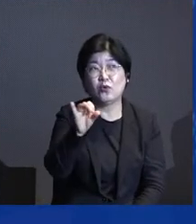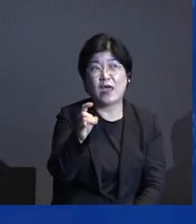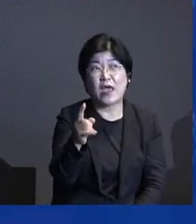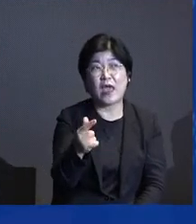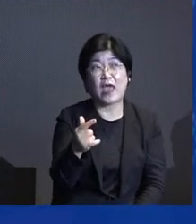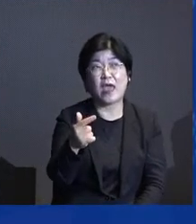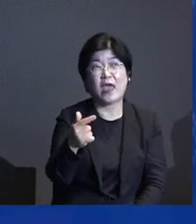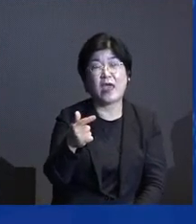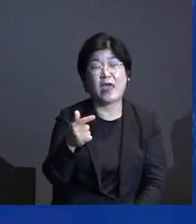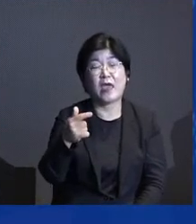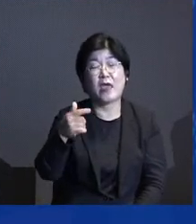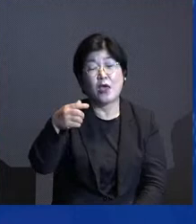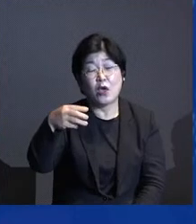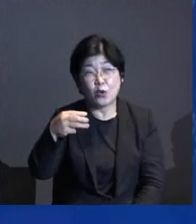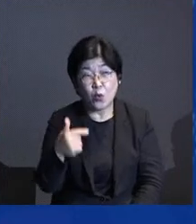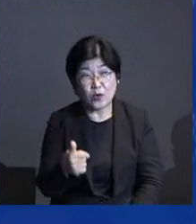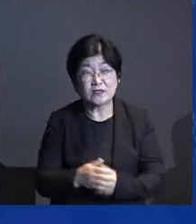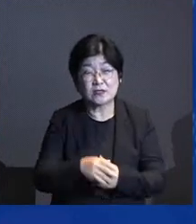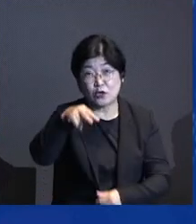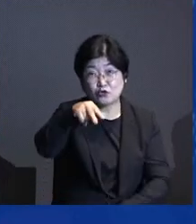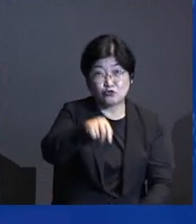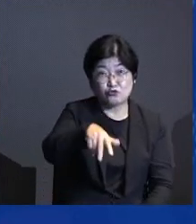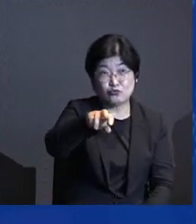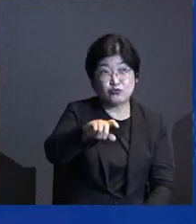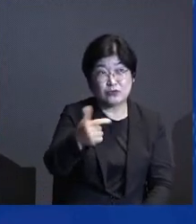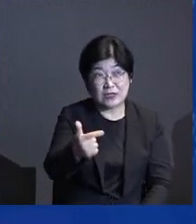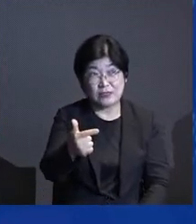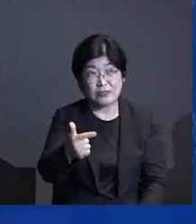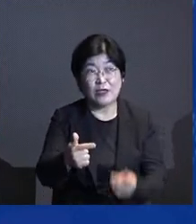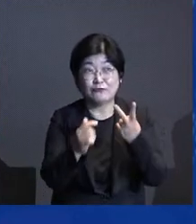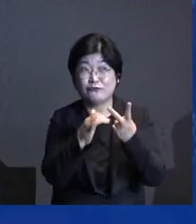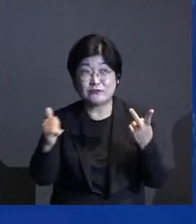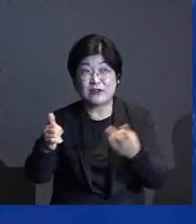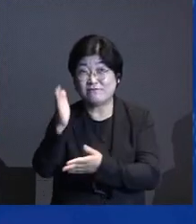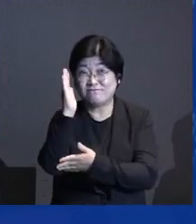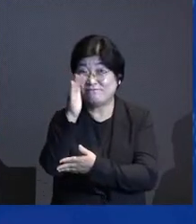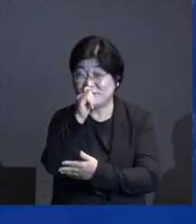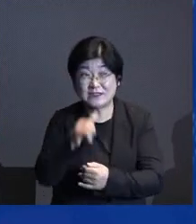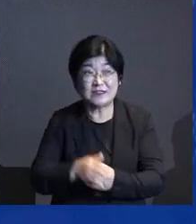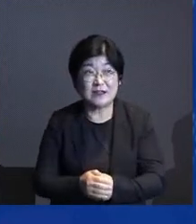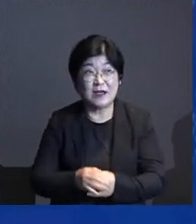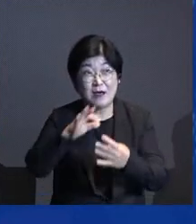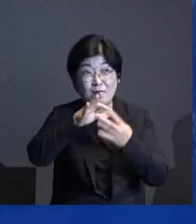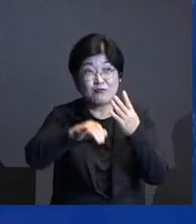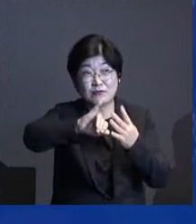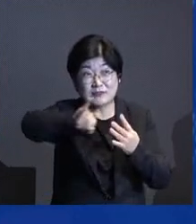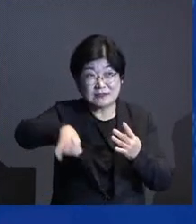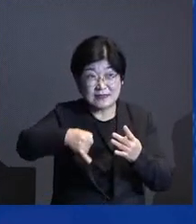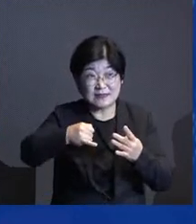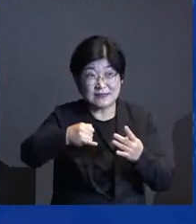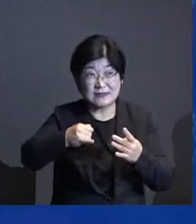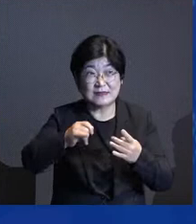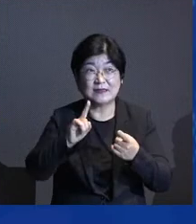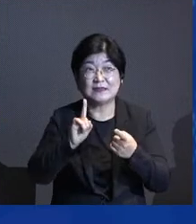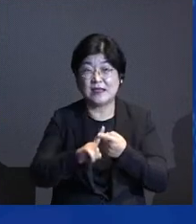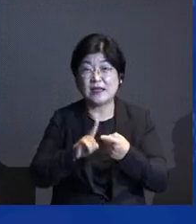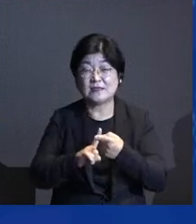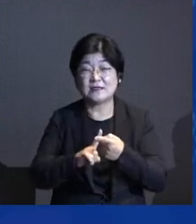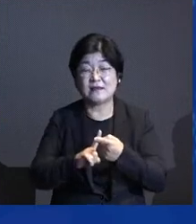will listen to 2 speakers in one project. And first, let me introduce